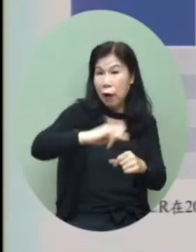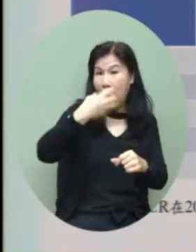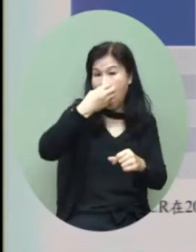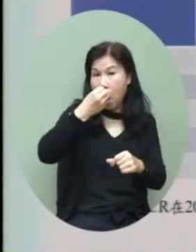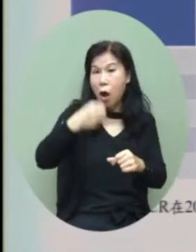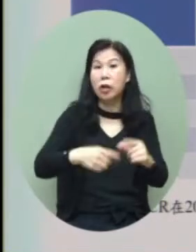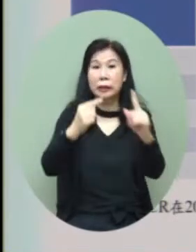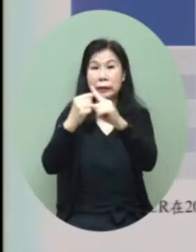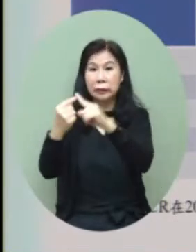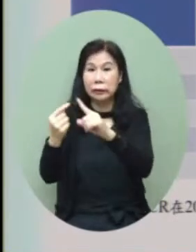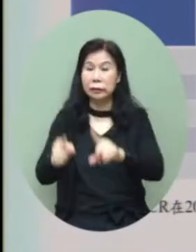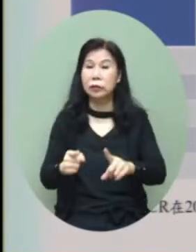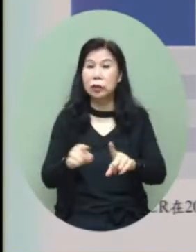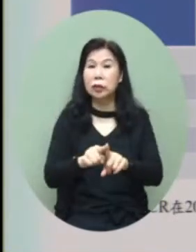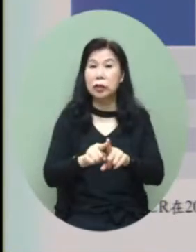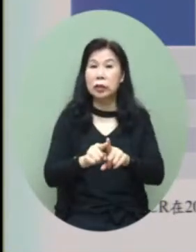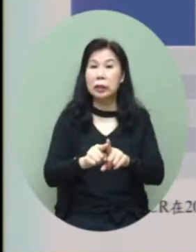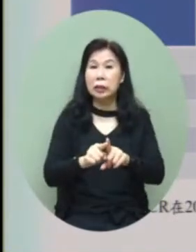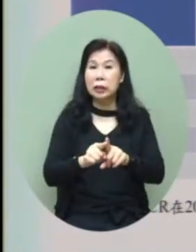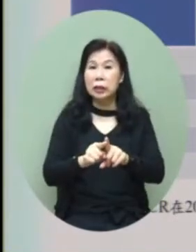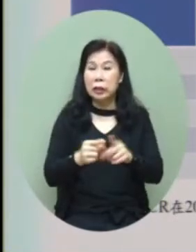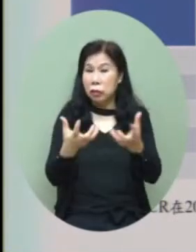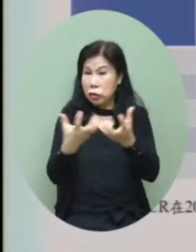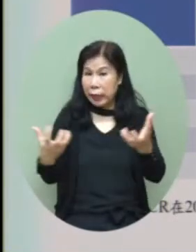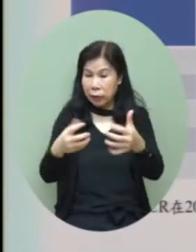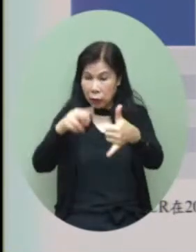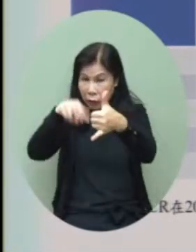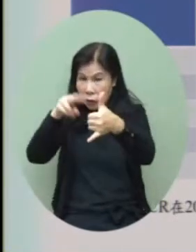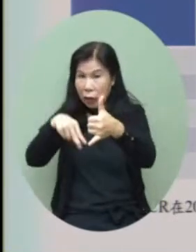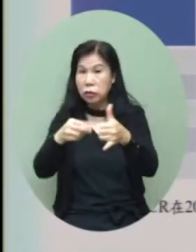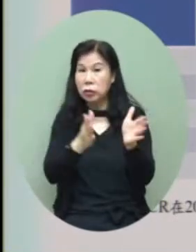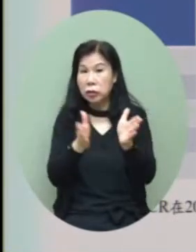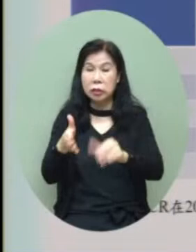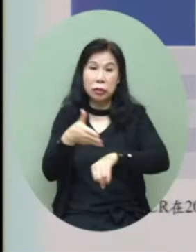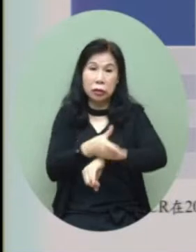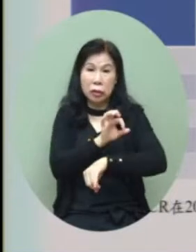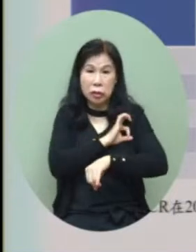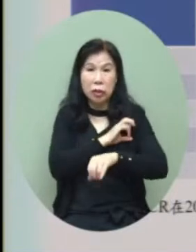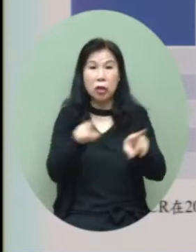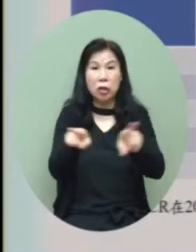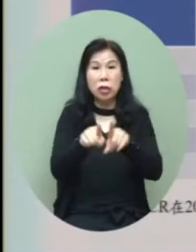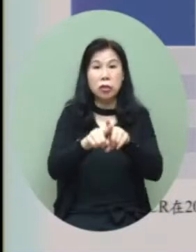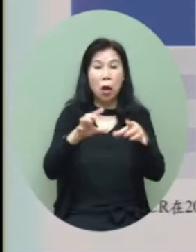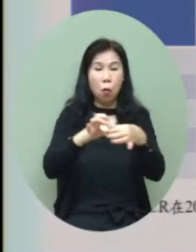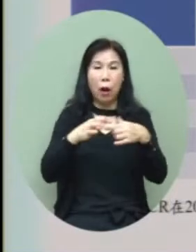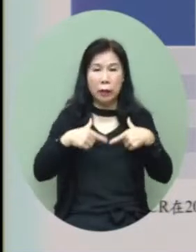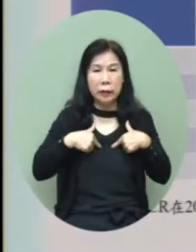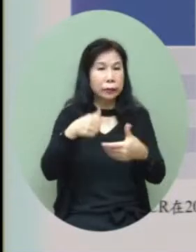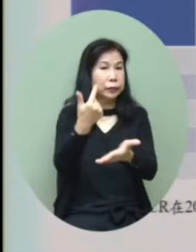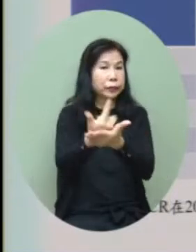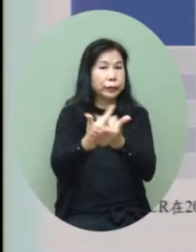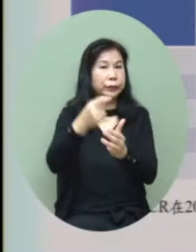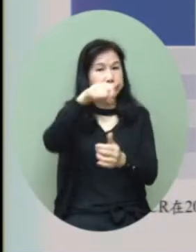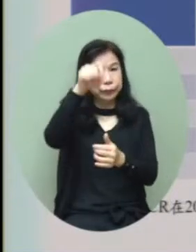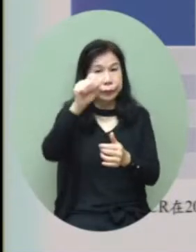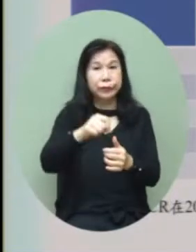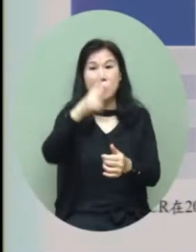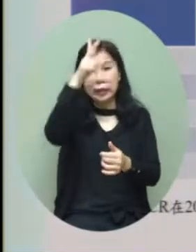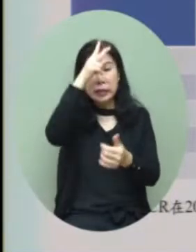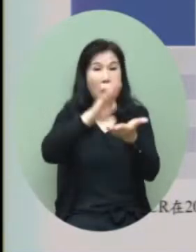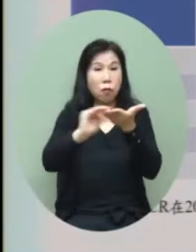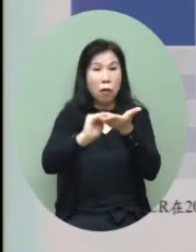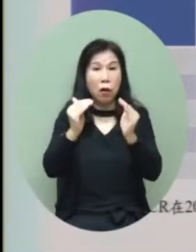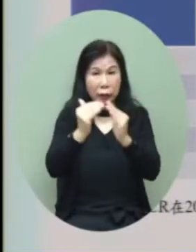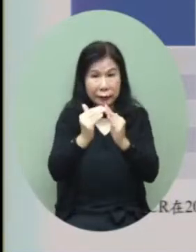that respect. For quarantine arrangements of those arriving from overseas as well as